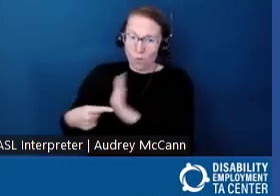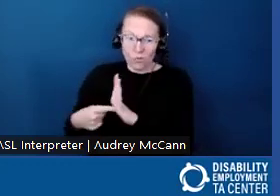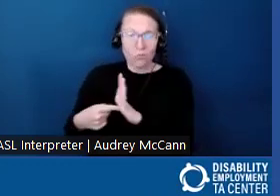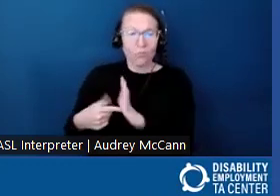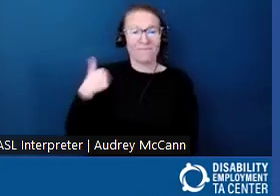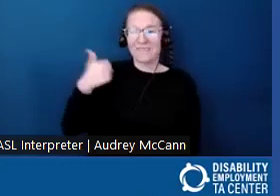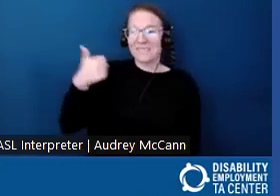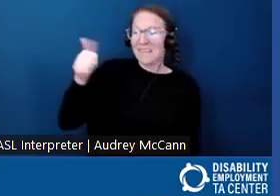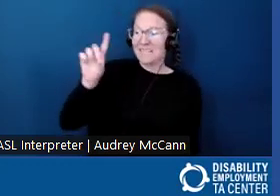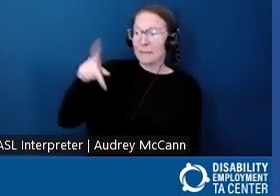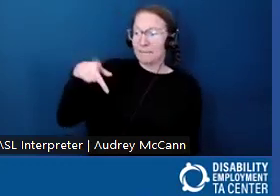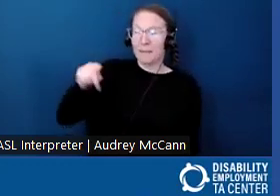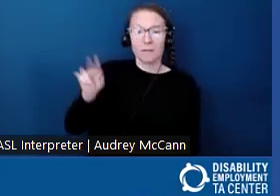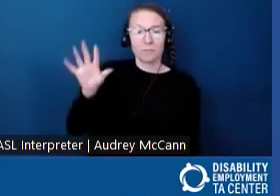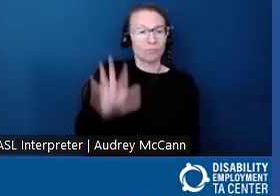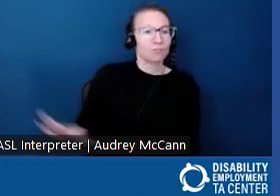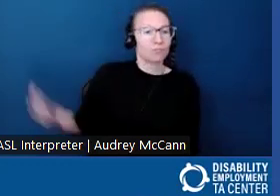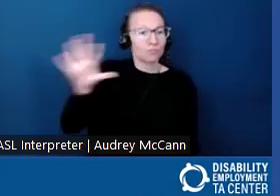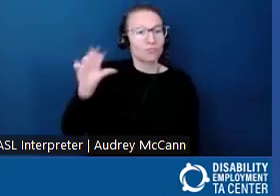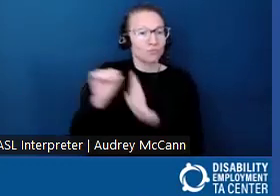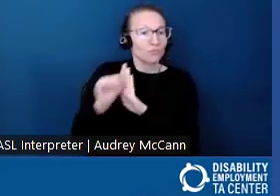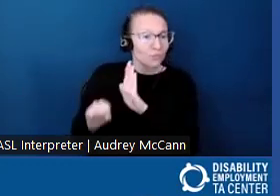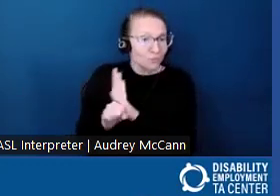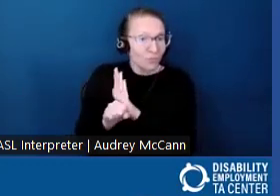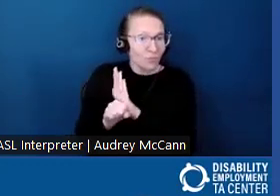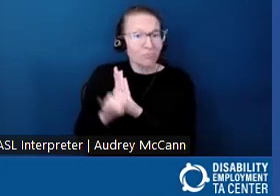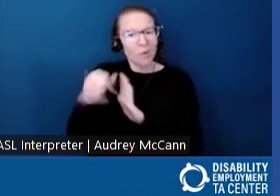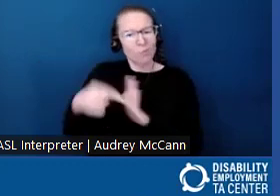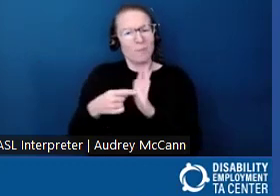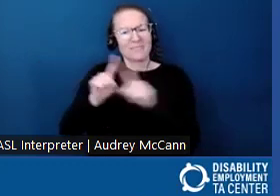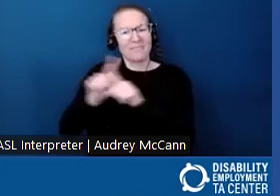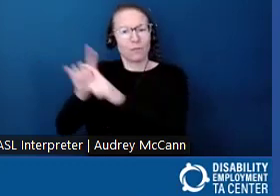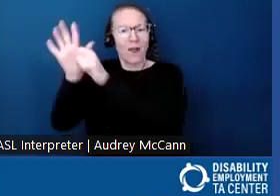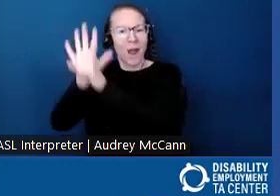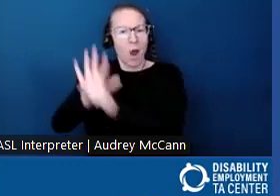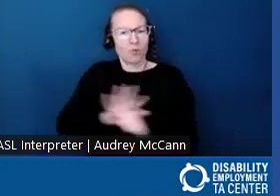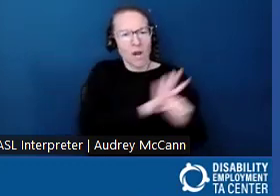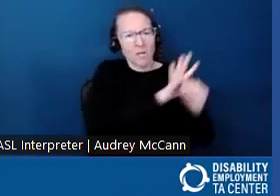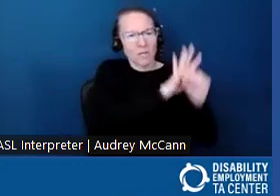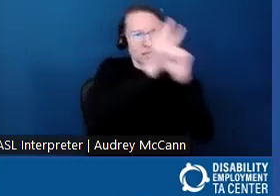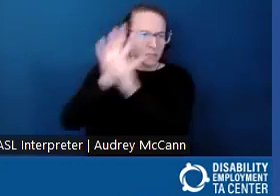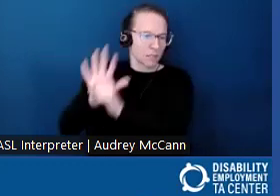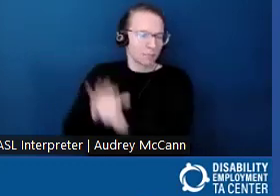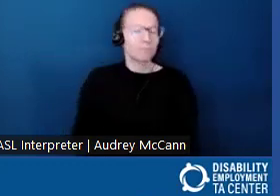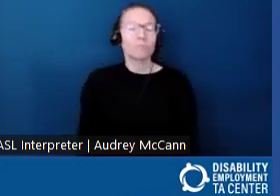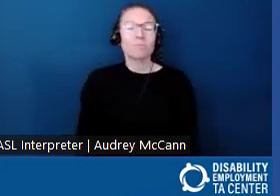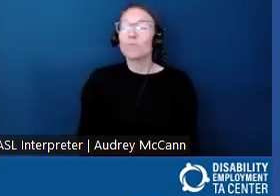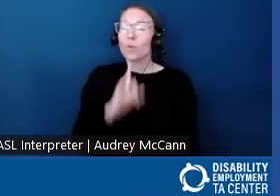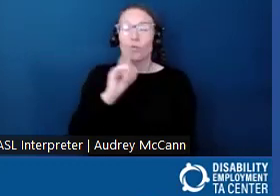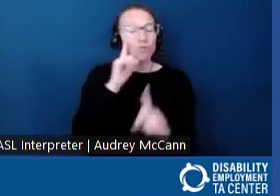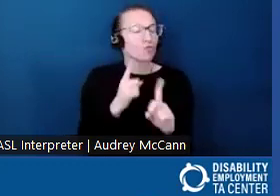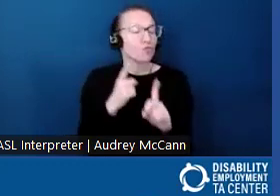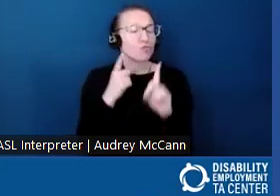10 DPNs across the state, kind of representing all of our different areas. the goal really was